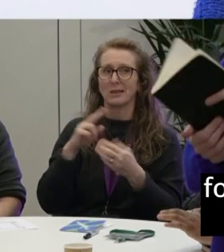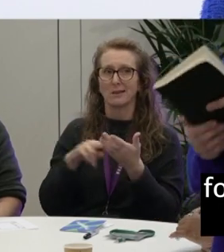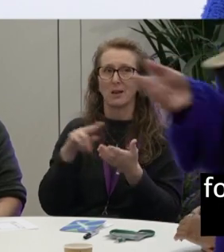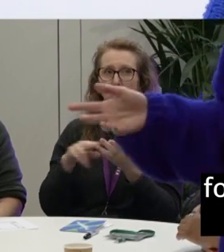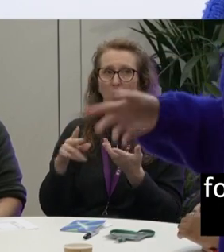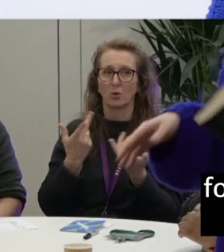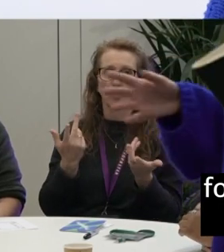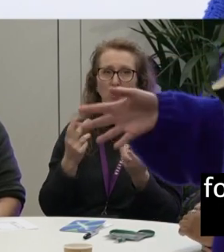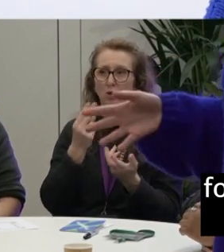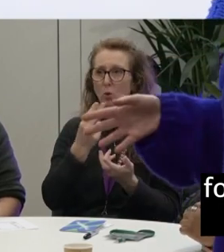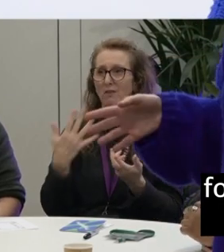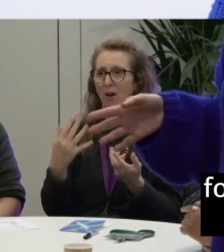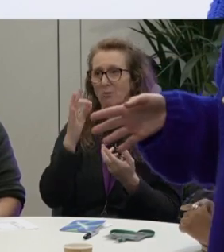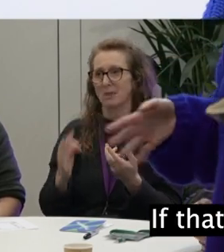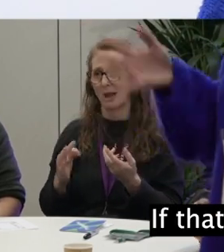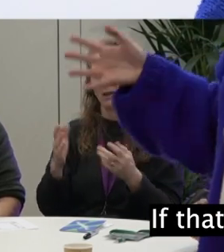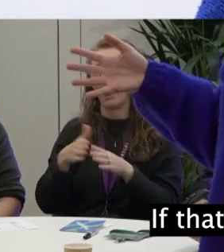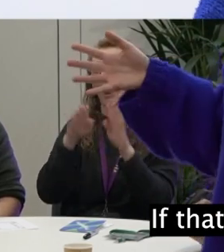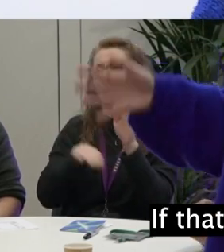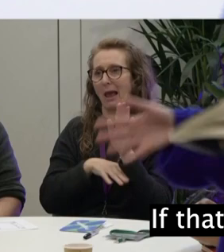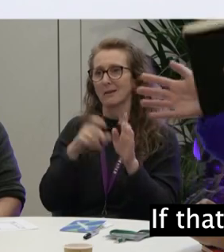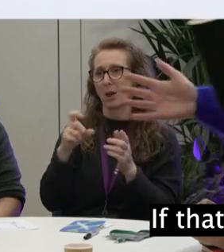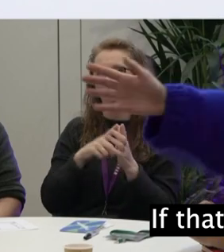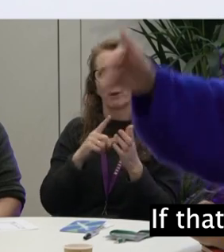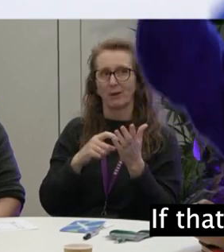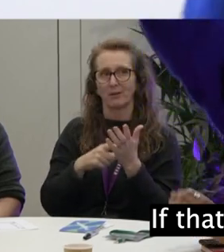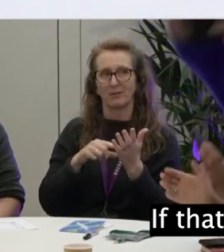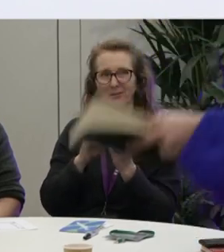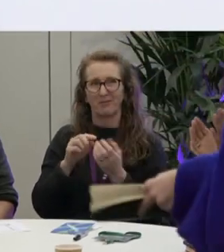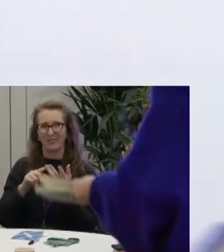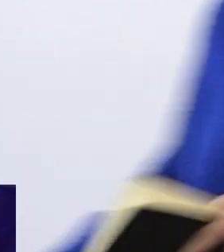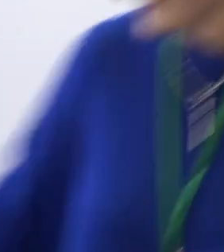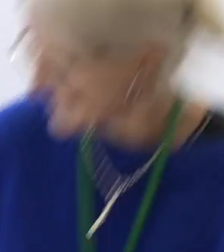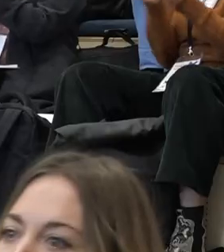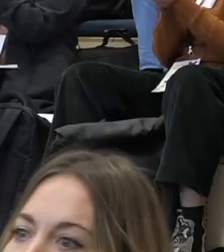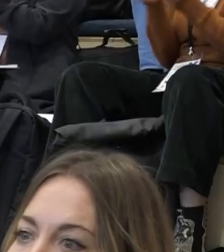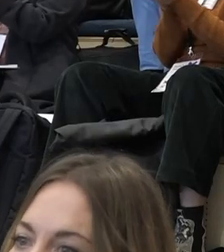just 25% less carbon than last year, if that makes sense. Okay, I'm done.